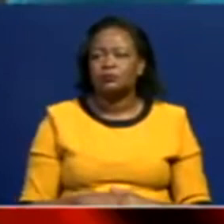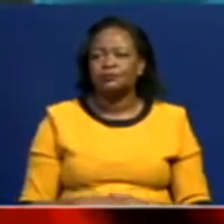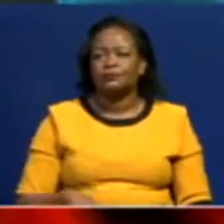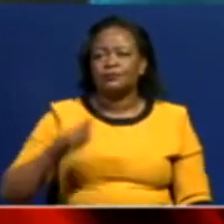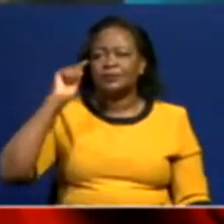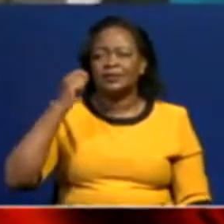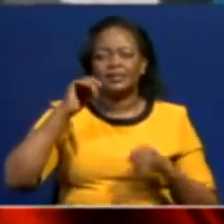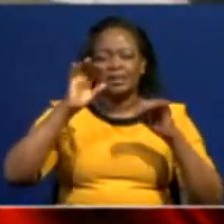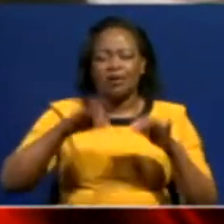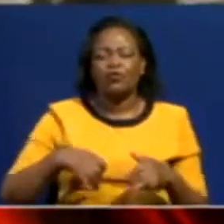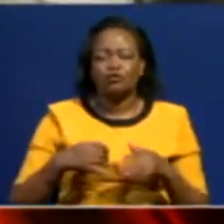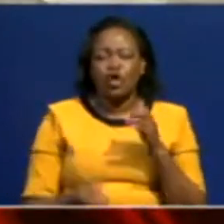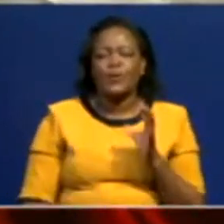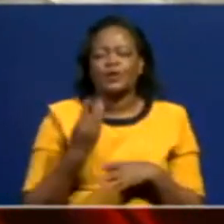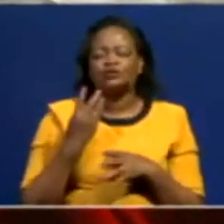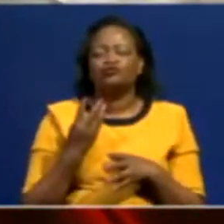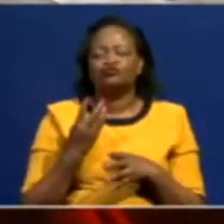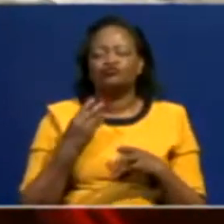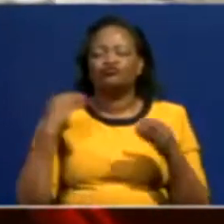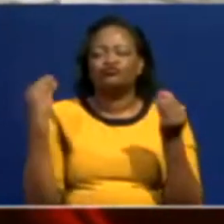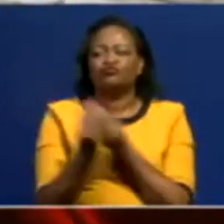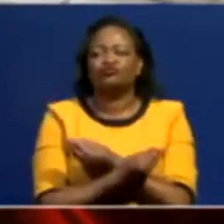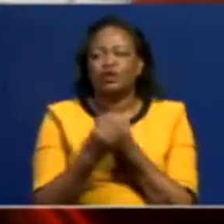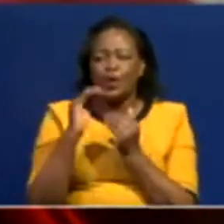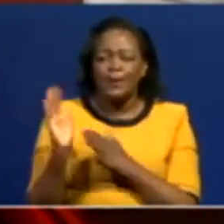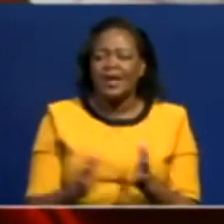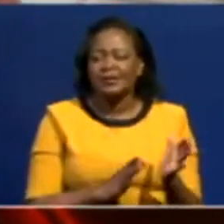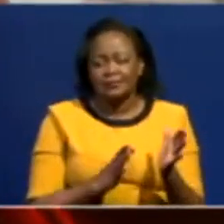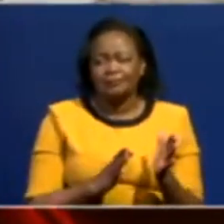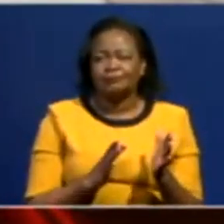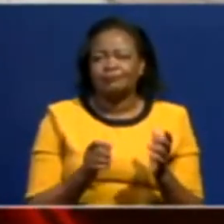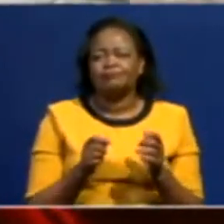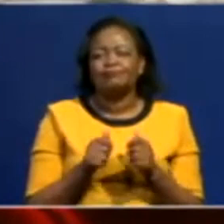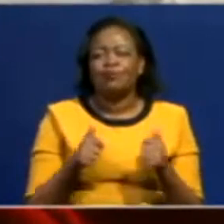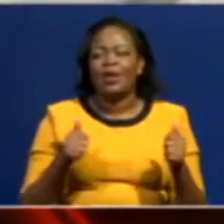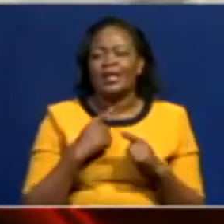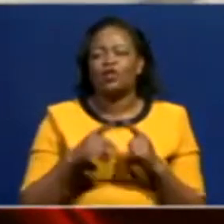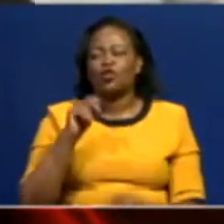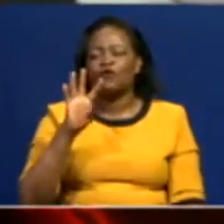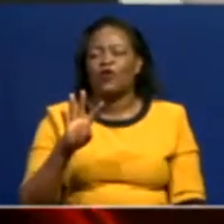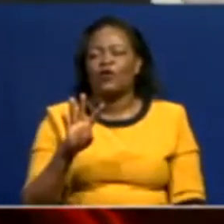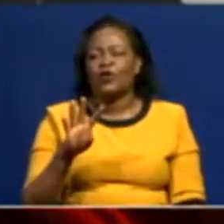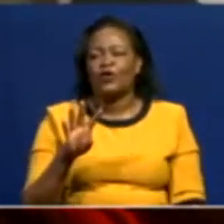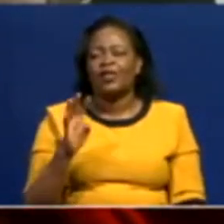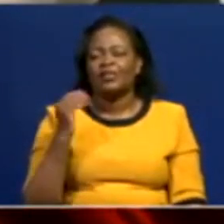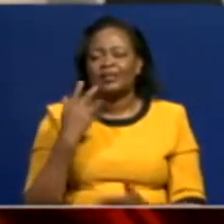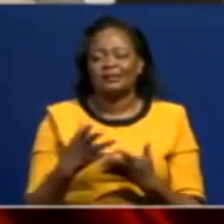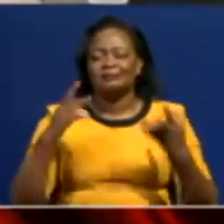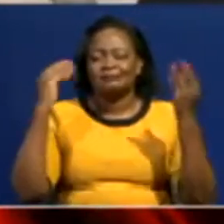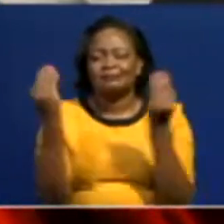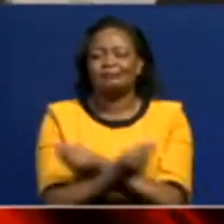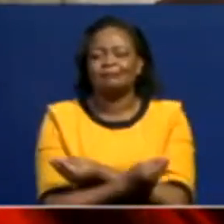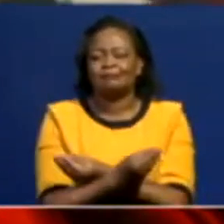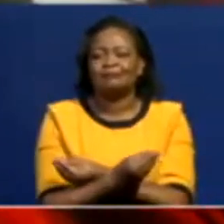Kenya's Agricultural Produce Exchange is scheduled to go live in 2024. The Commodities Exchange will